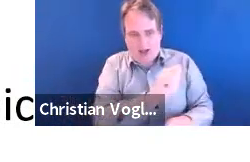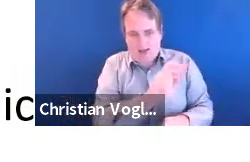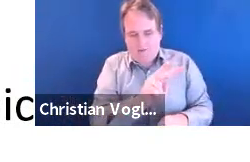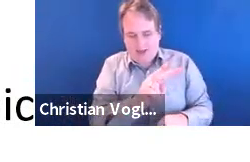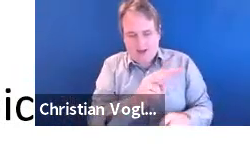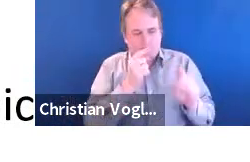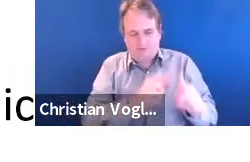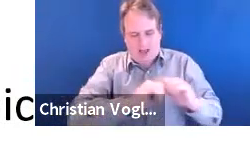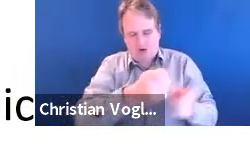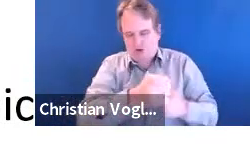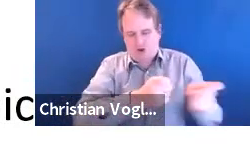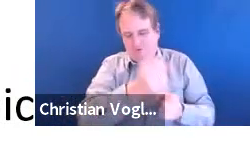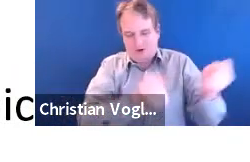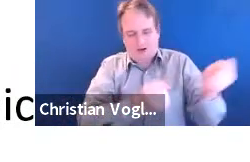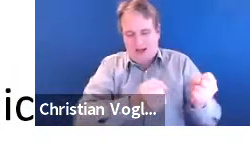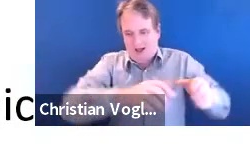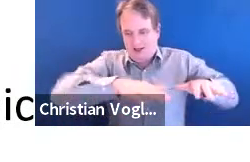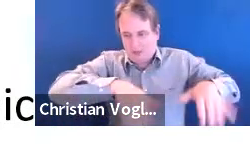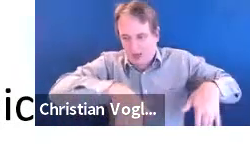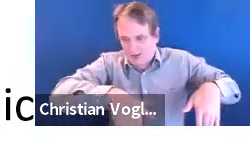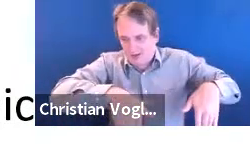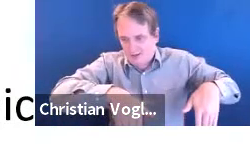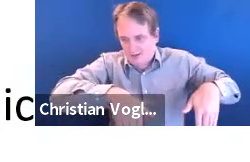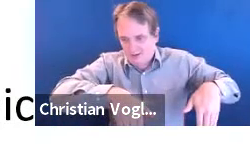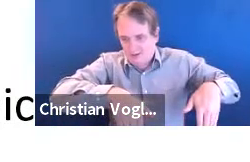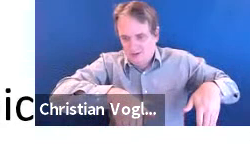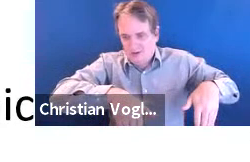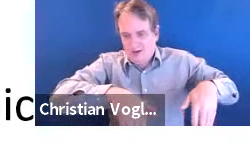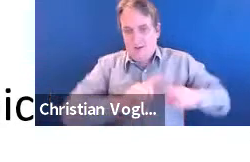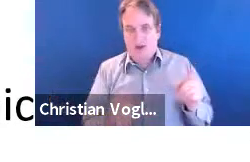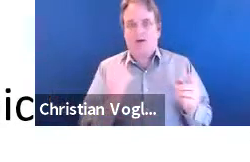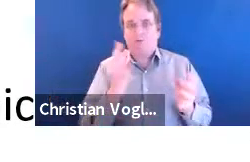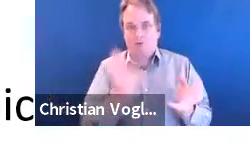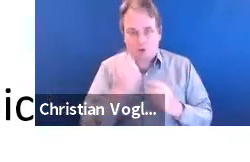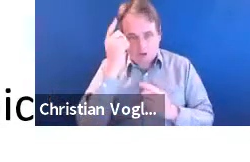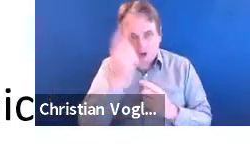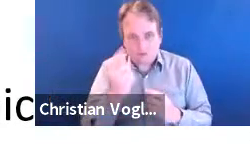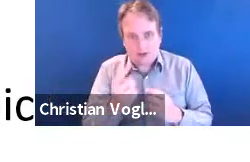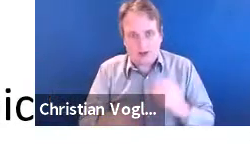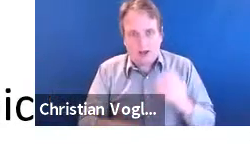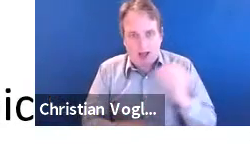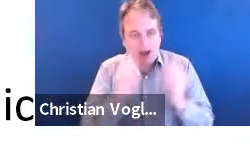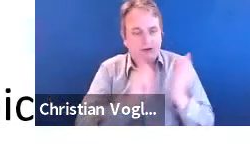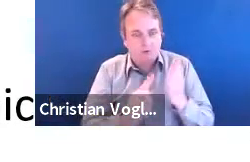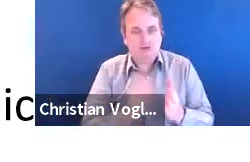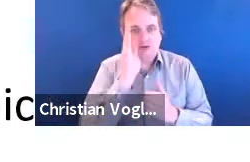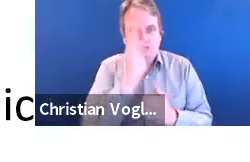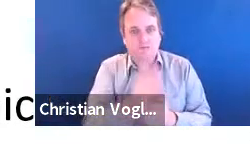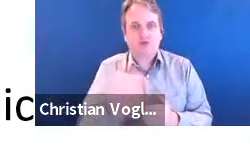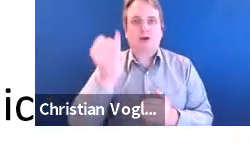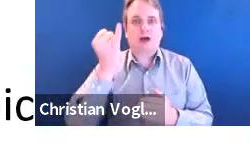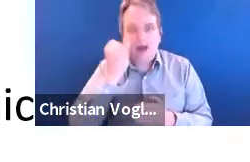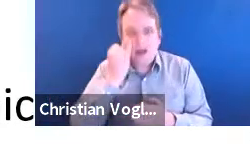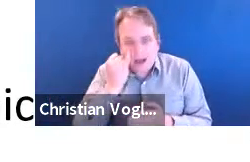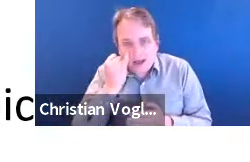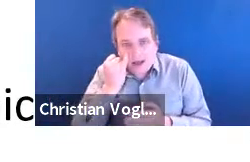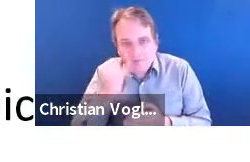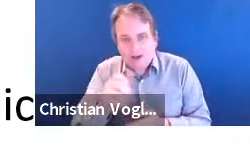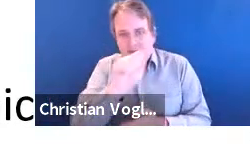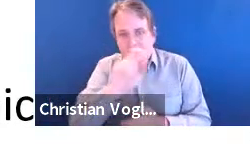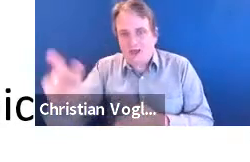Now, we haven't looked at the vehicles specifically. That's not under our remit at this stage, but it could certainly